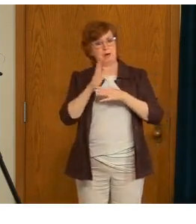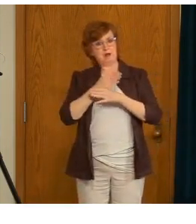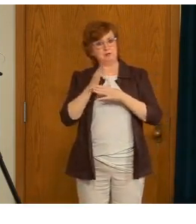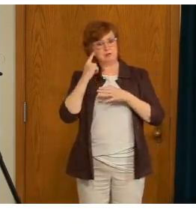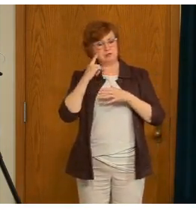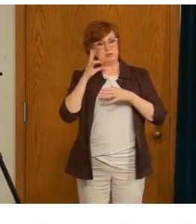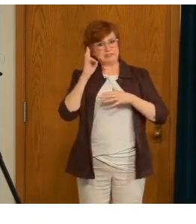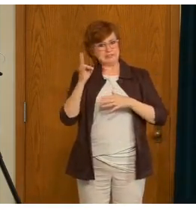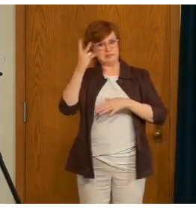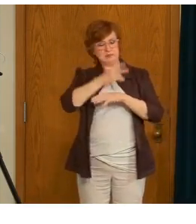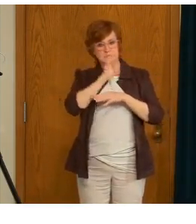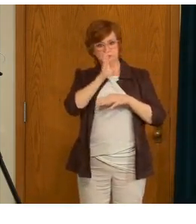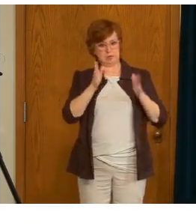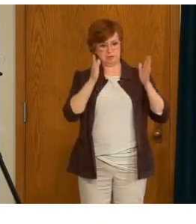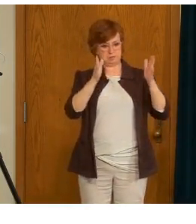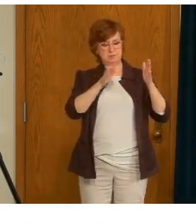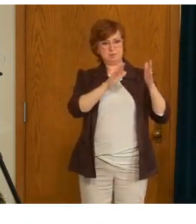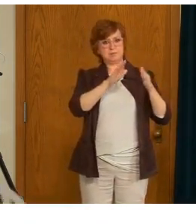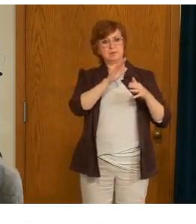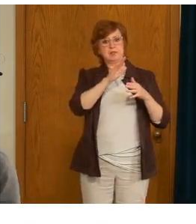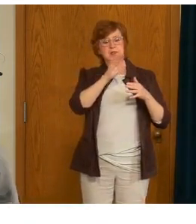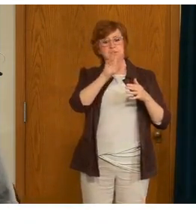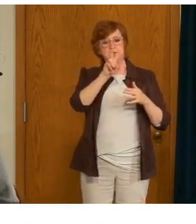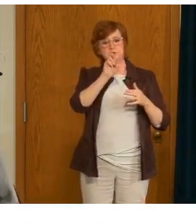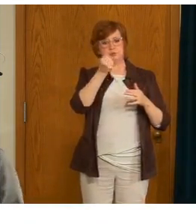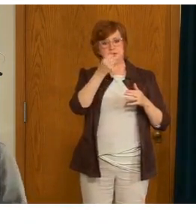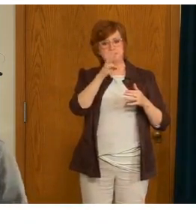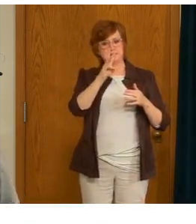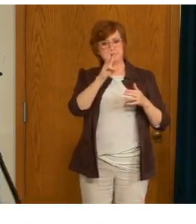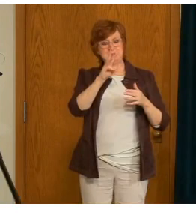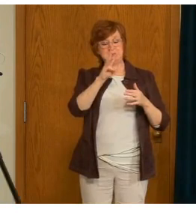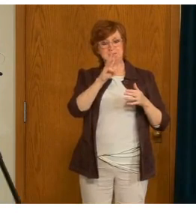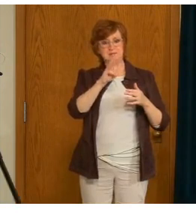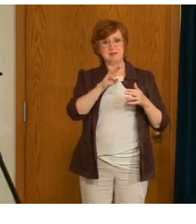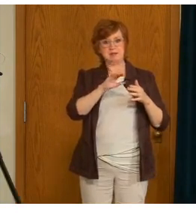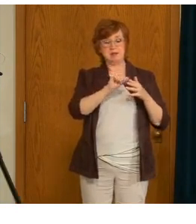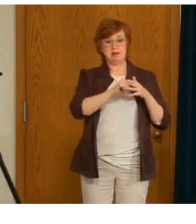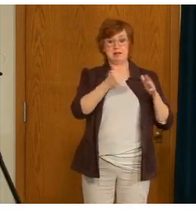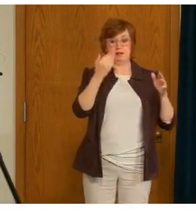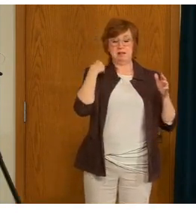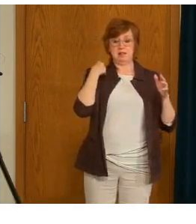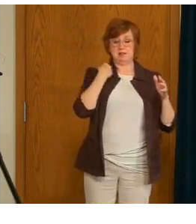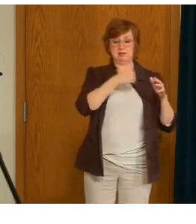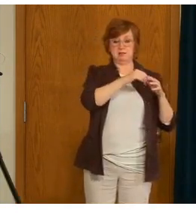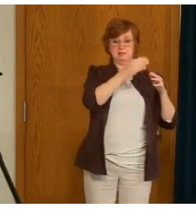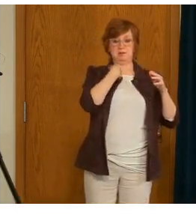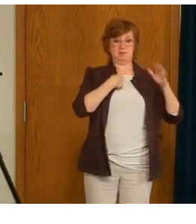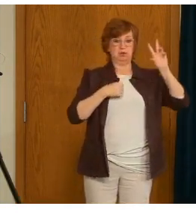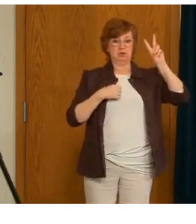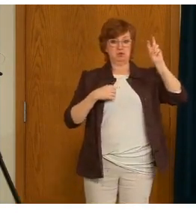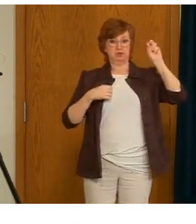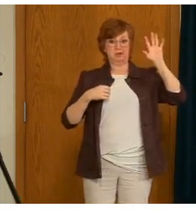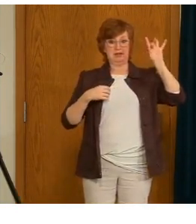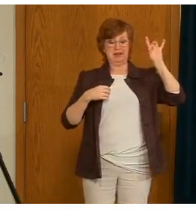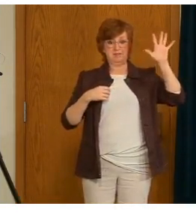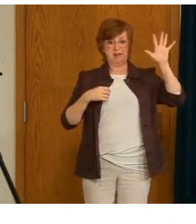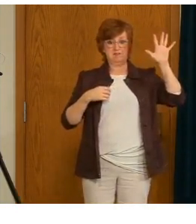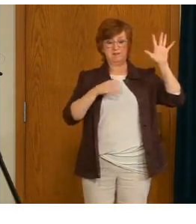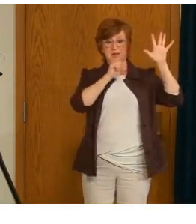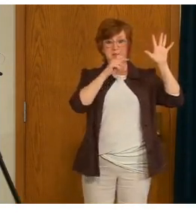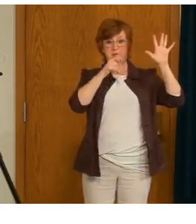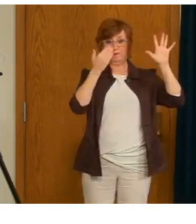new cases is 216. That's down 24% from the peak of 285 on April